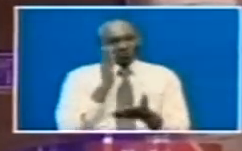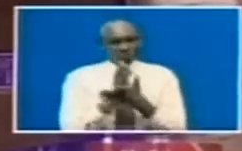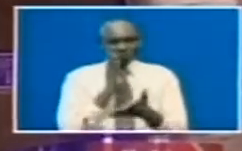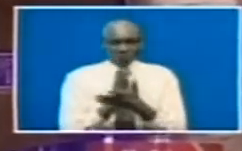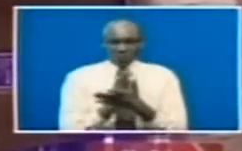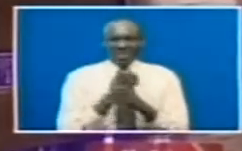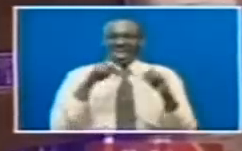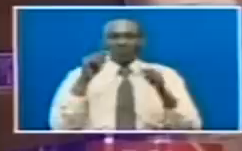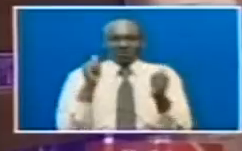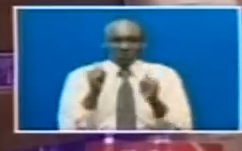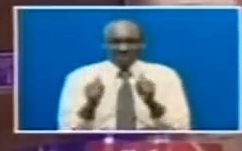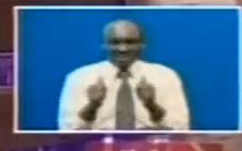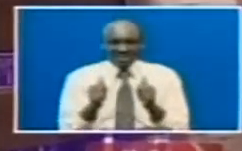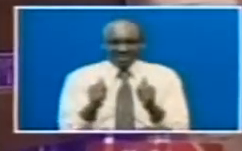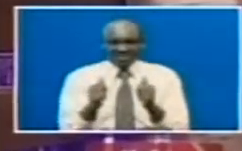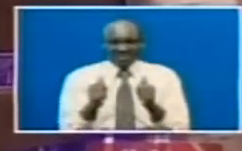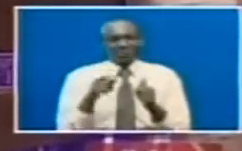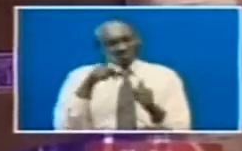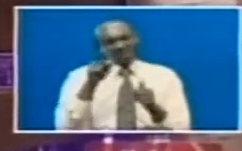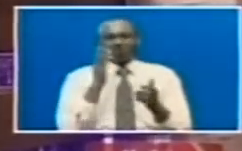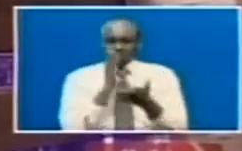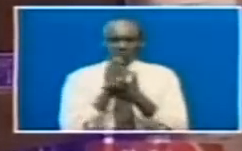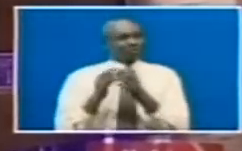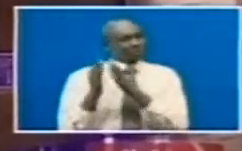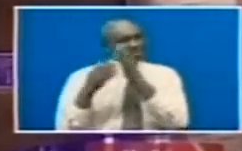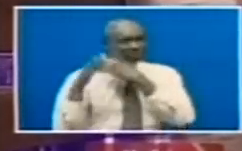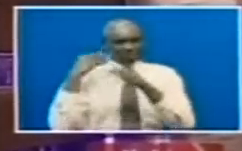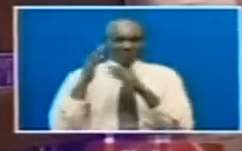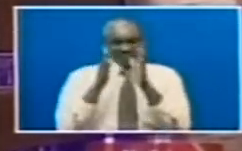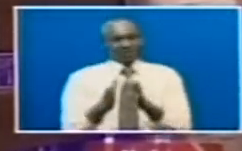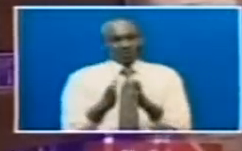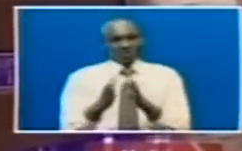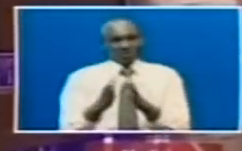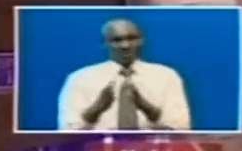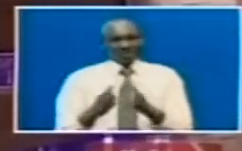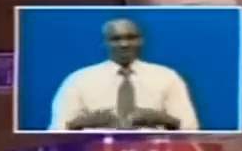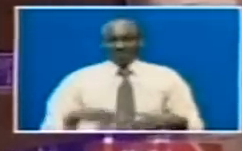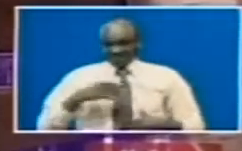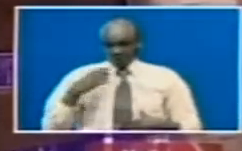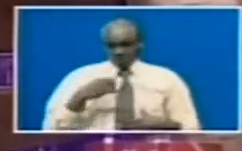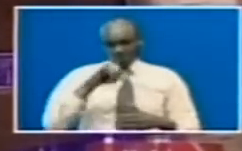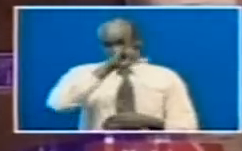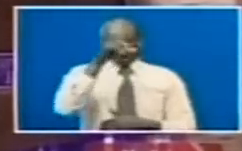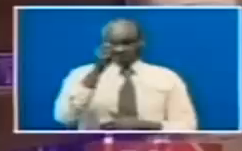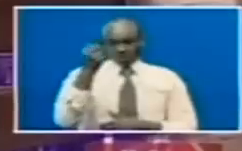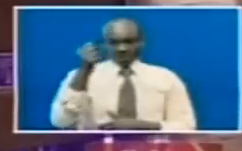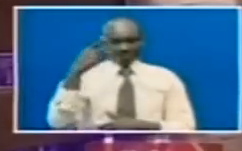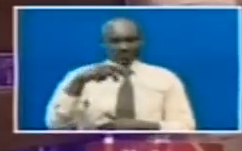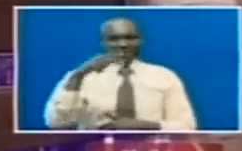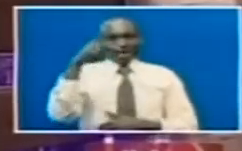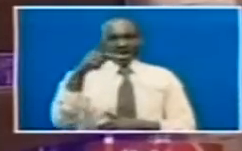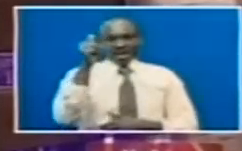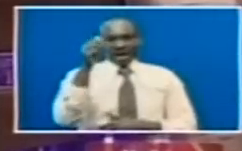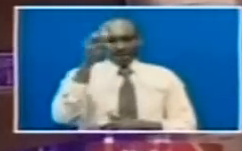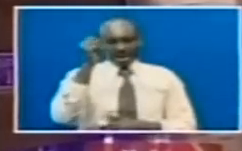any language, a legend. My guest throughout the coming hour, Joseph Kamaru.